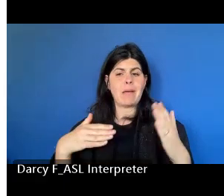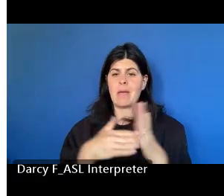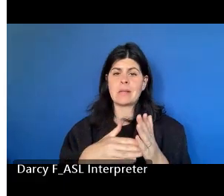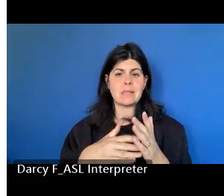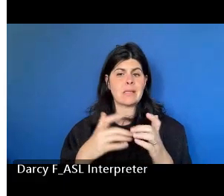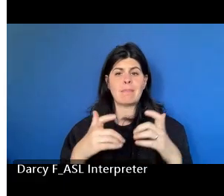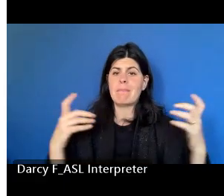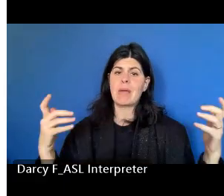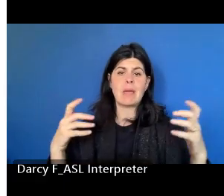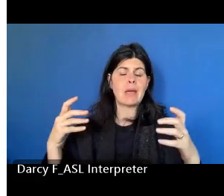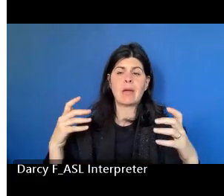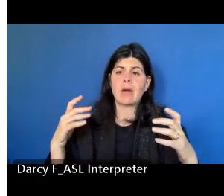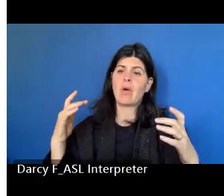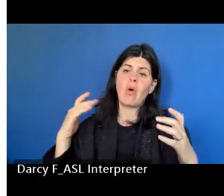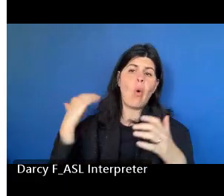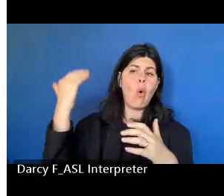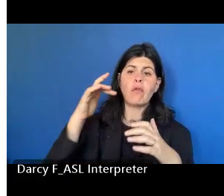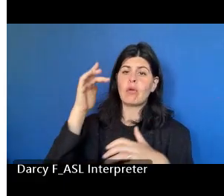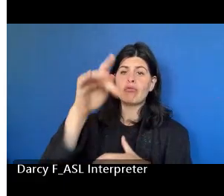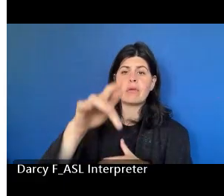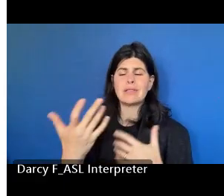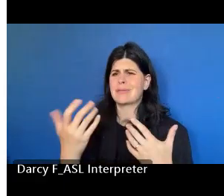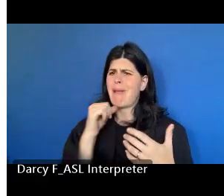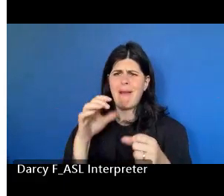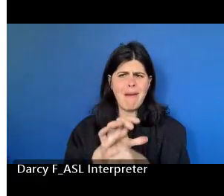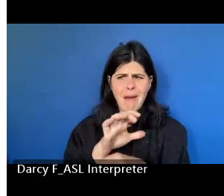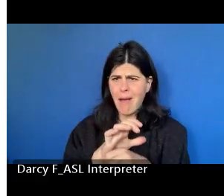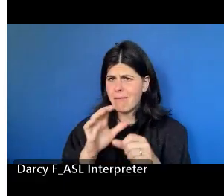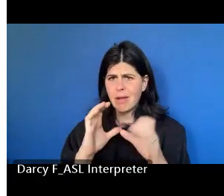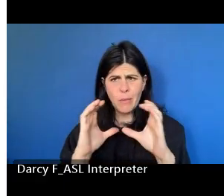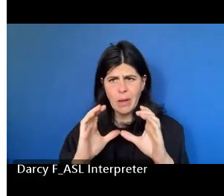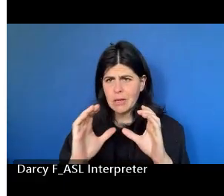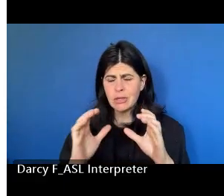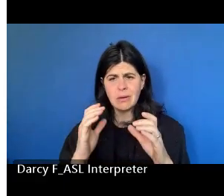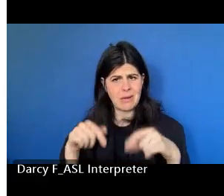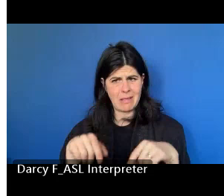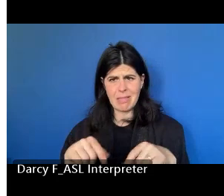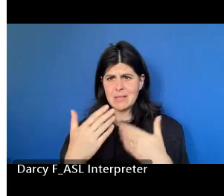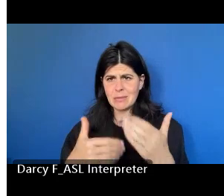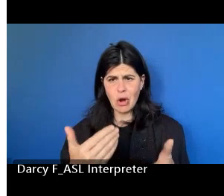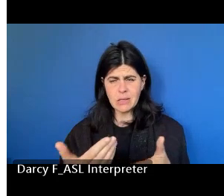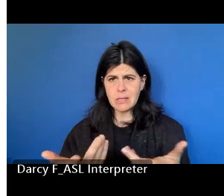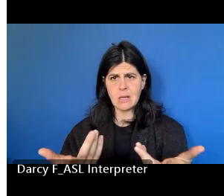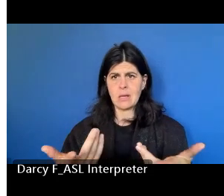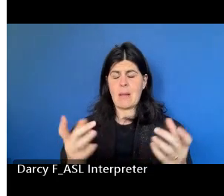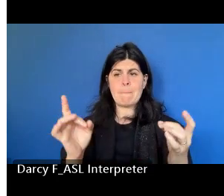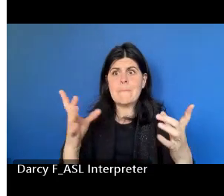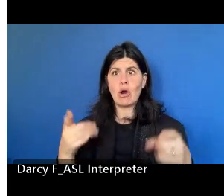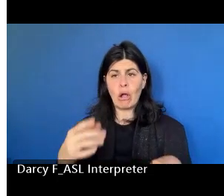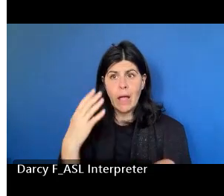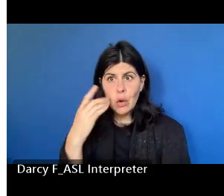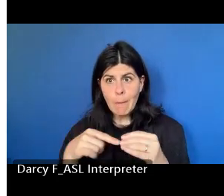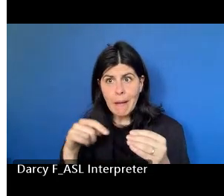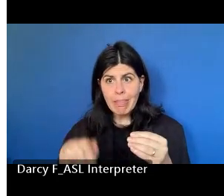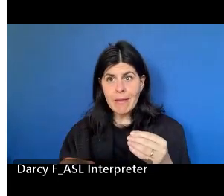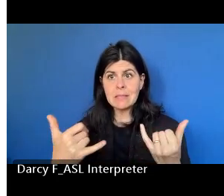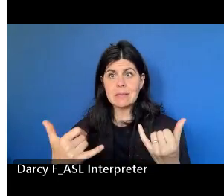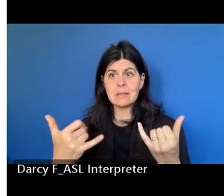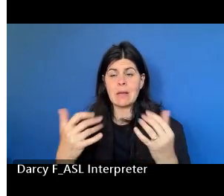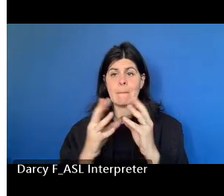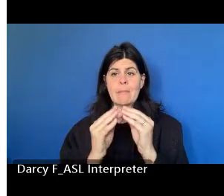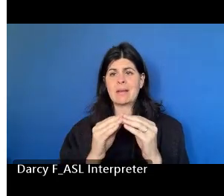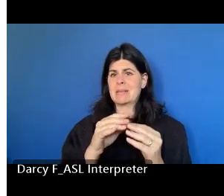here. The lack of transparency and communication throughout this process. It was a miracle I became aware of this meeting. Teams does not work with any